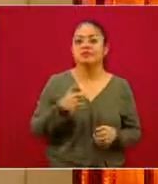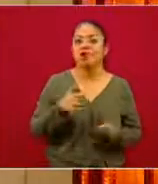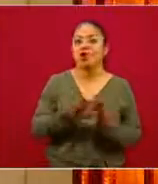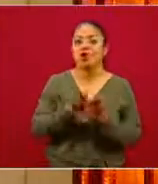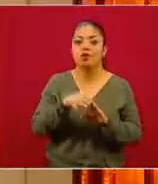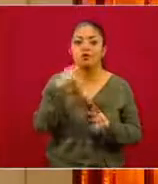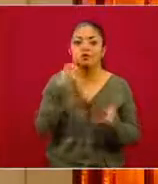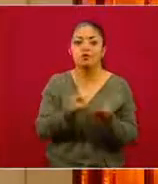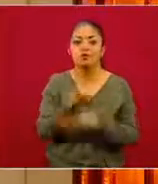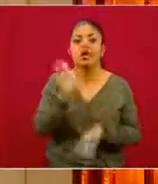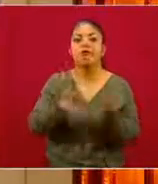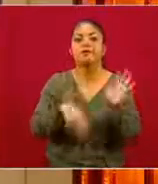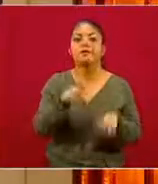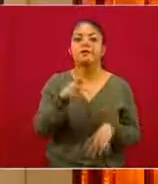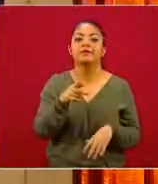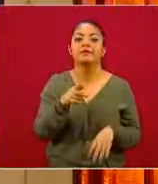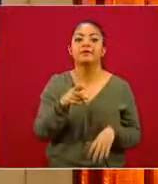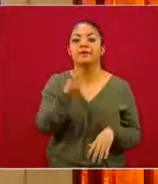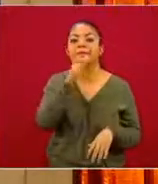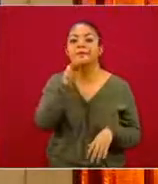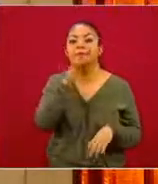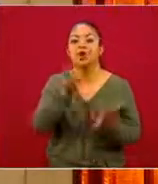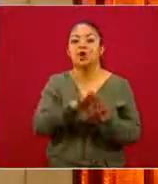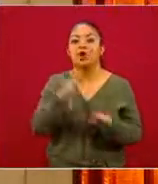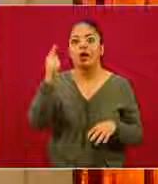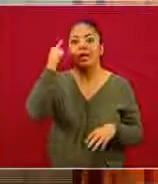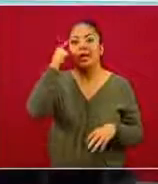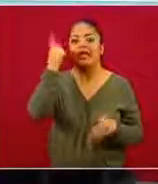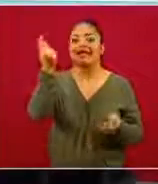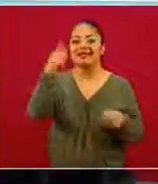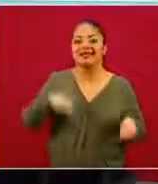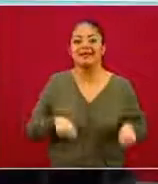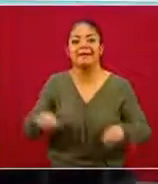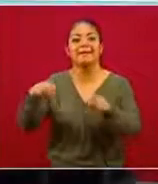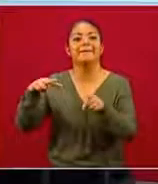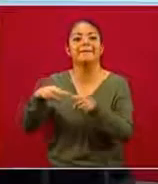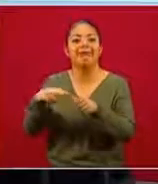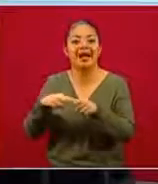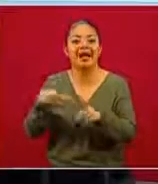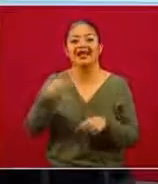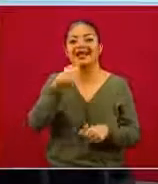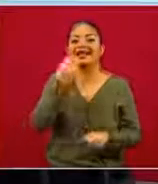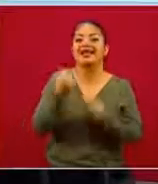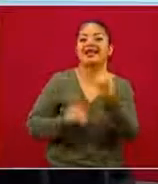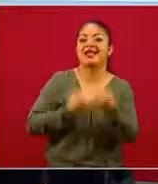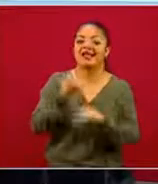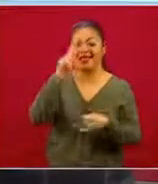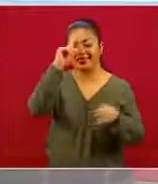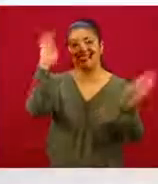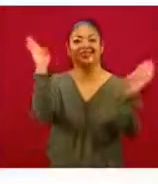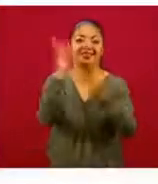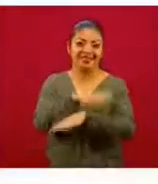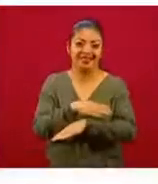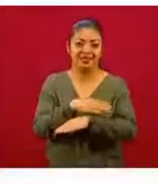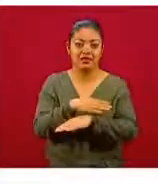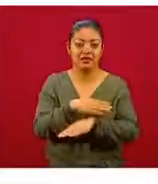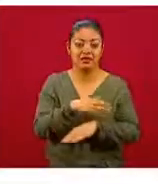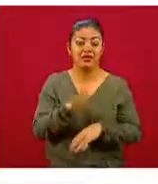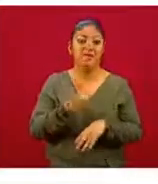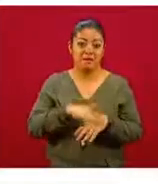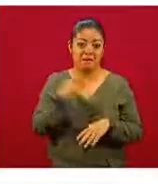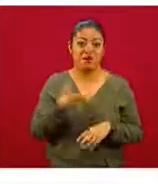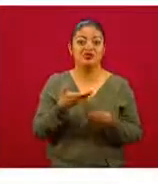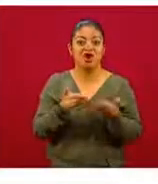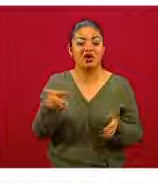around, and parents are saying, oh, let's go to the park and run and play out there and blow off some